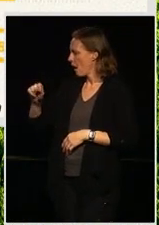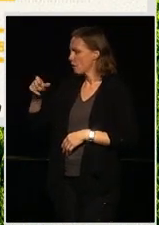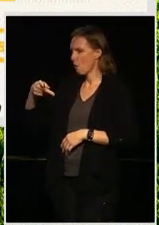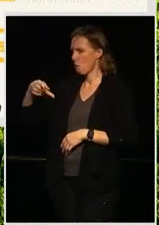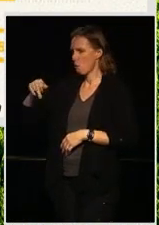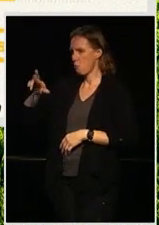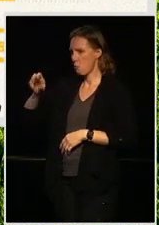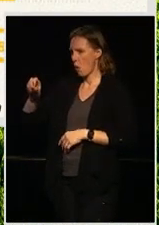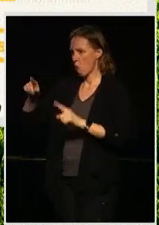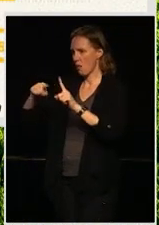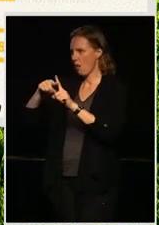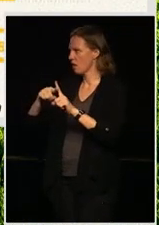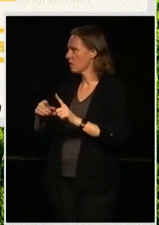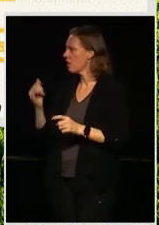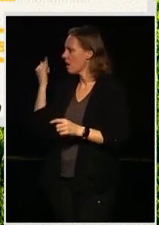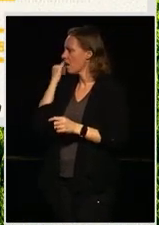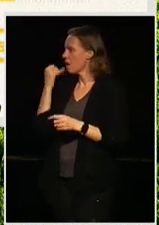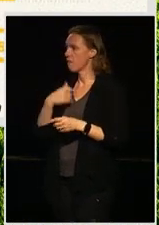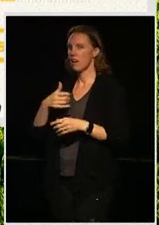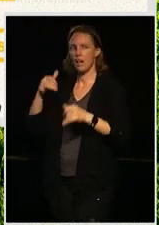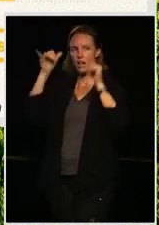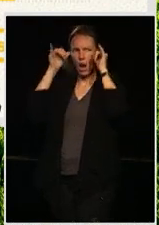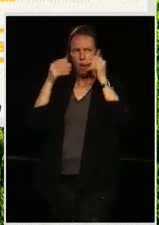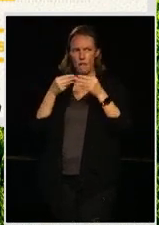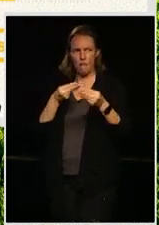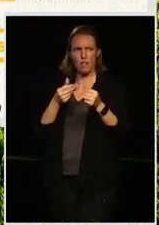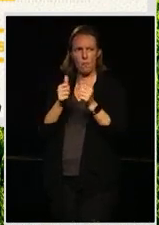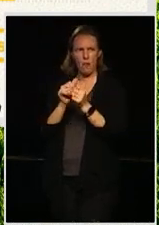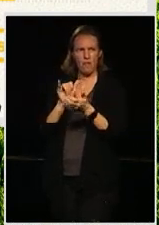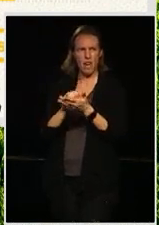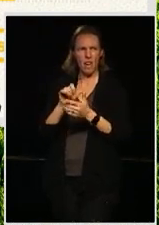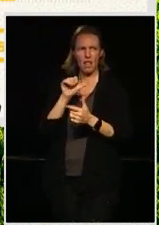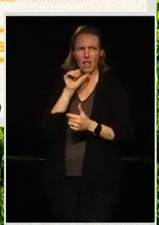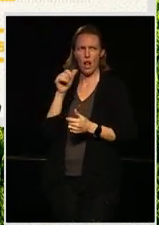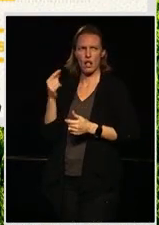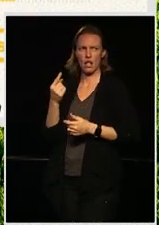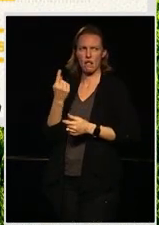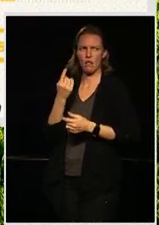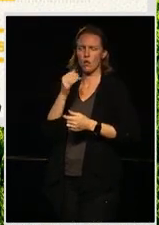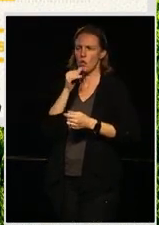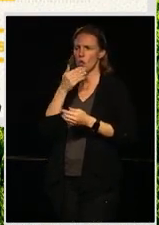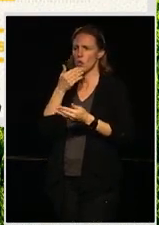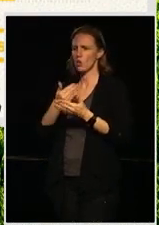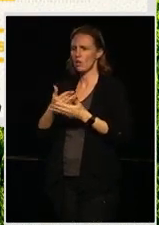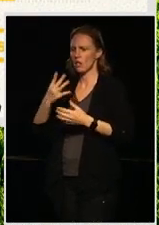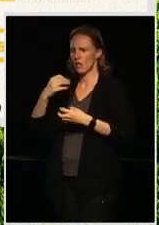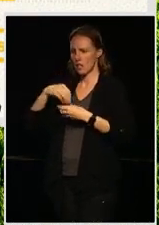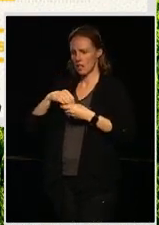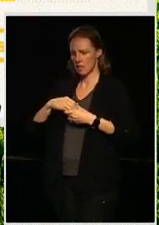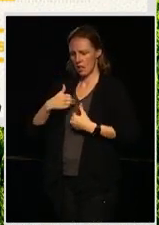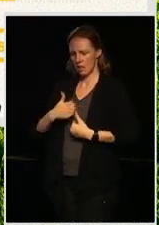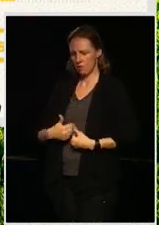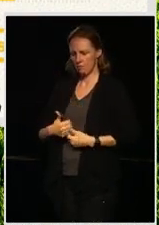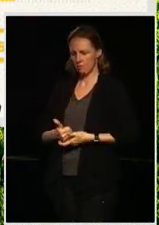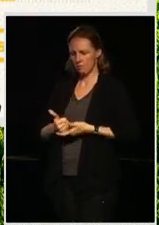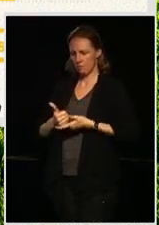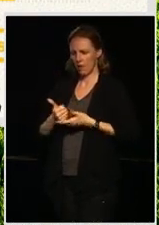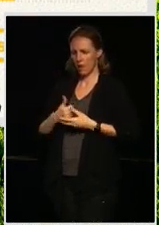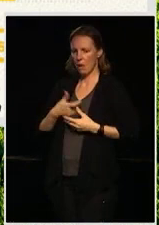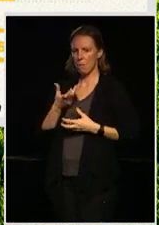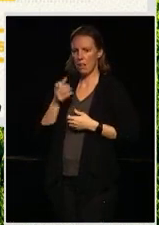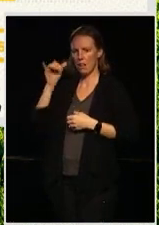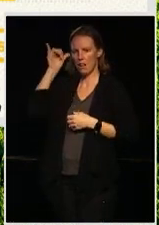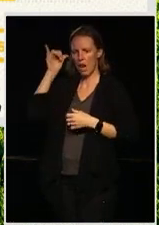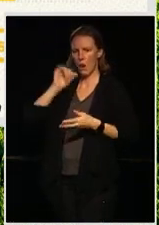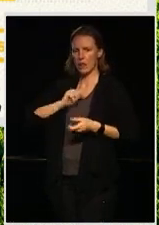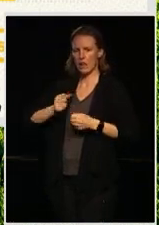When the cow been fed with Bypass Pro Plus, not even the good microbial population inside the rumen increase, that help the cow, the methane